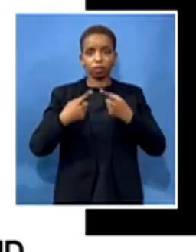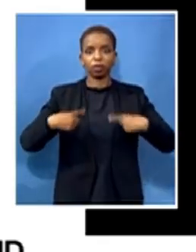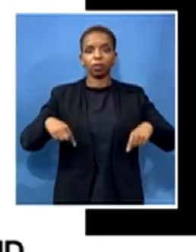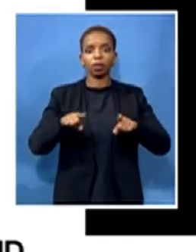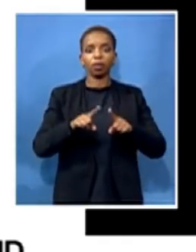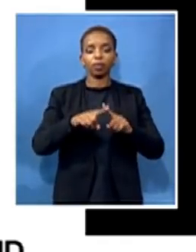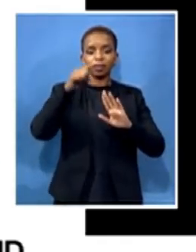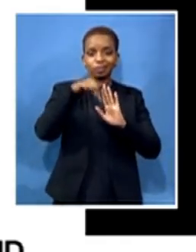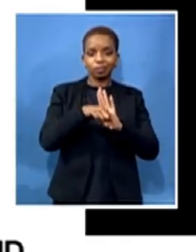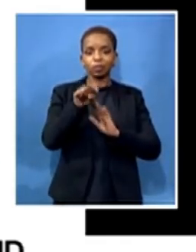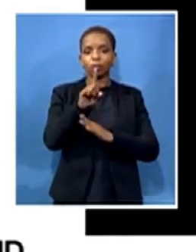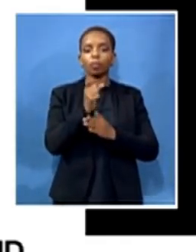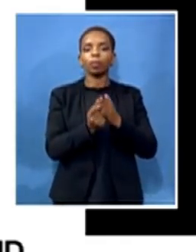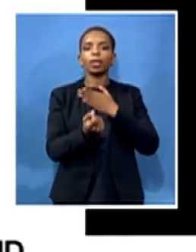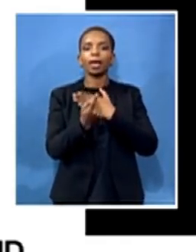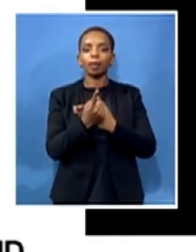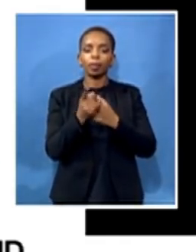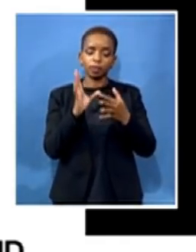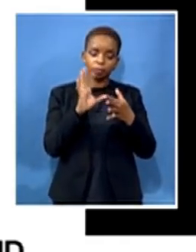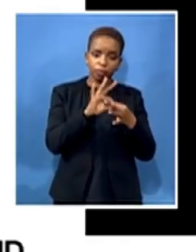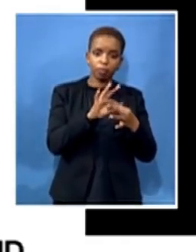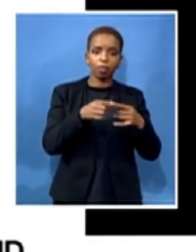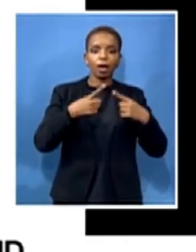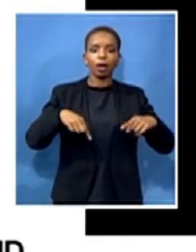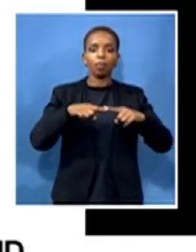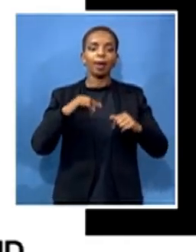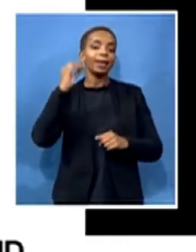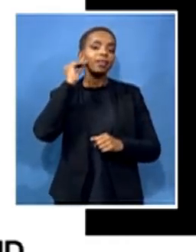our information that comes from the provinces.